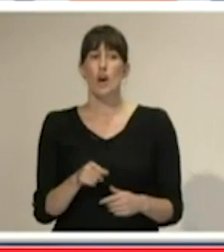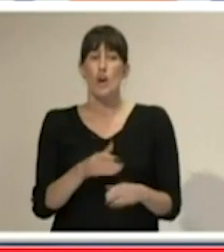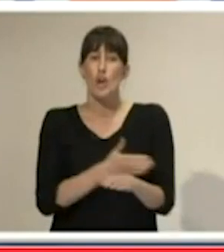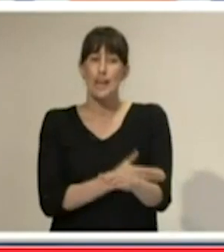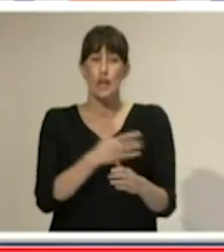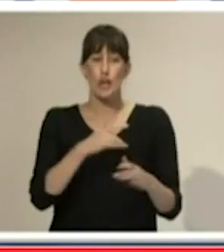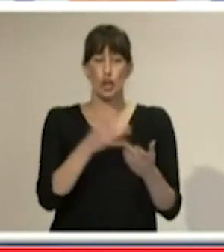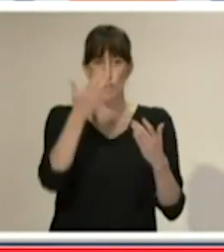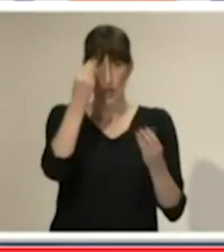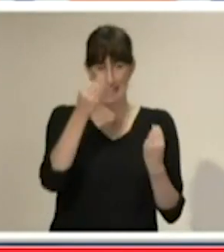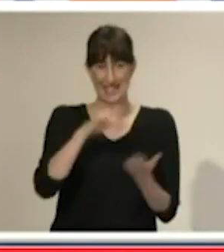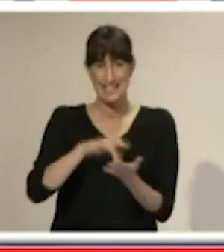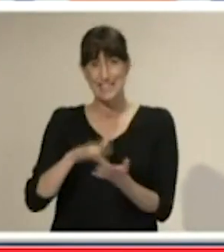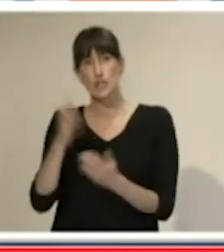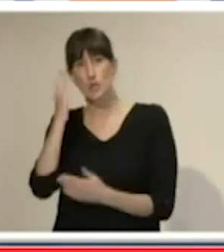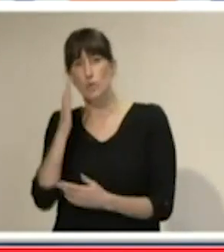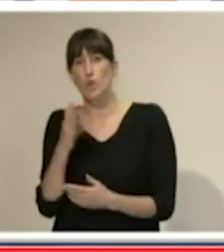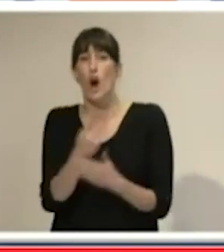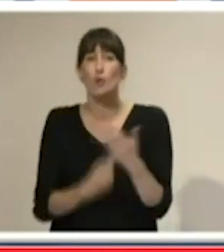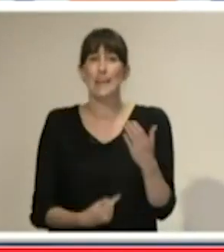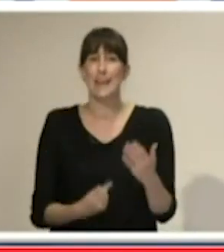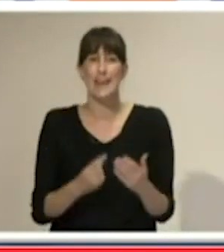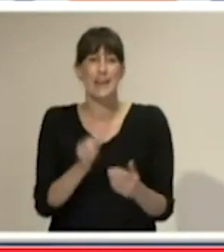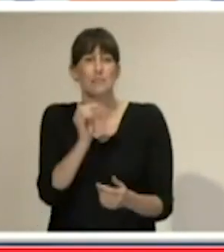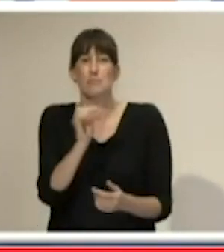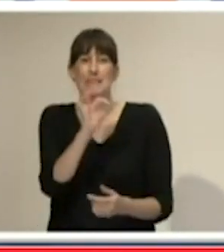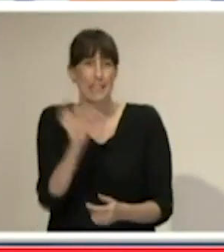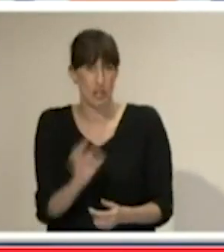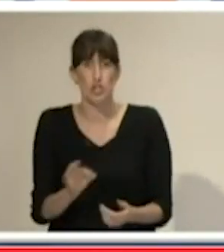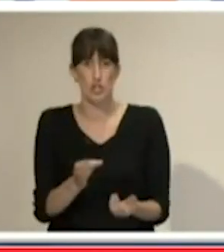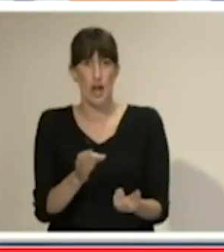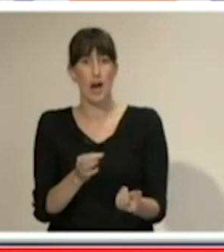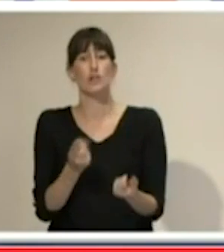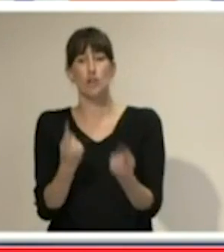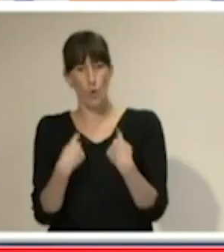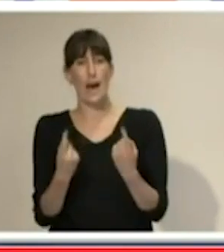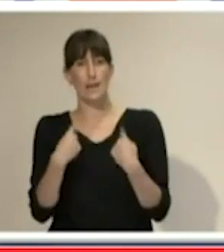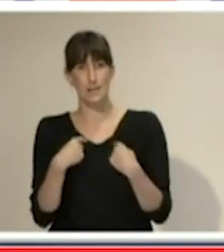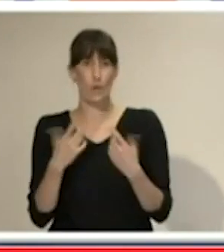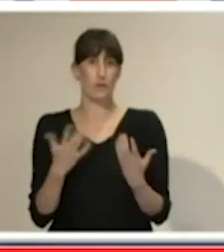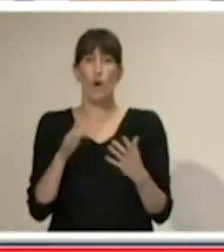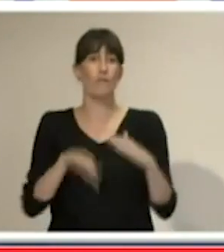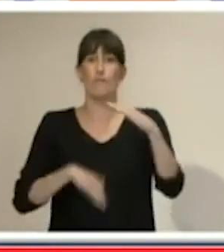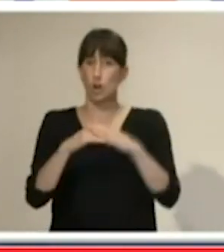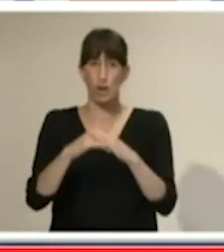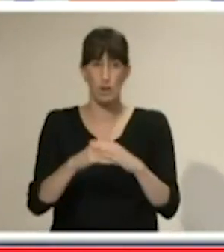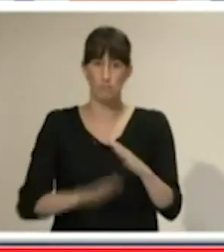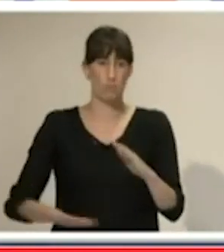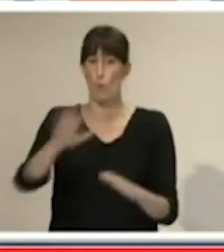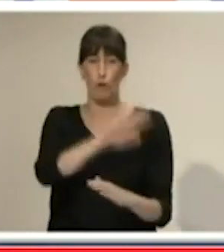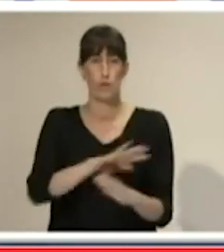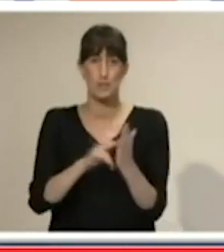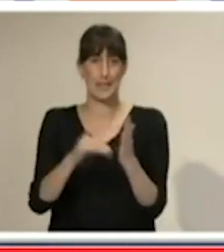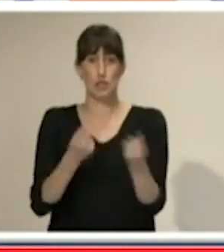services and 55% of schools. So these numbers will be updated. But early indications are that New Zealanders continue to take